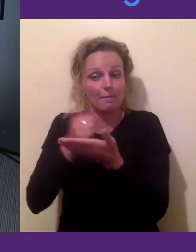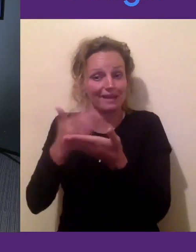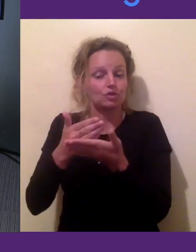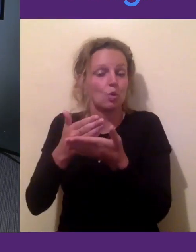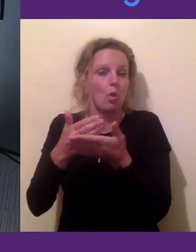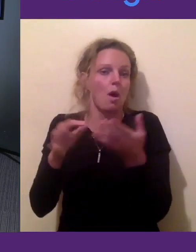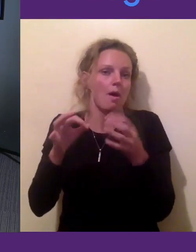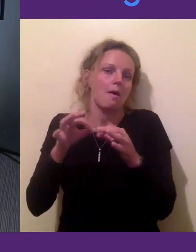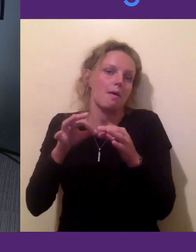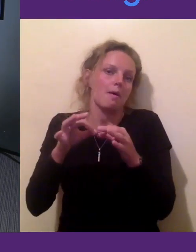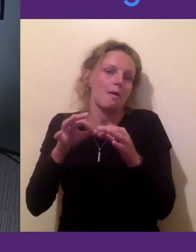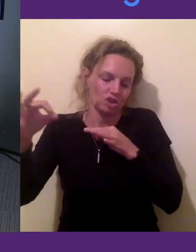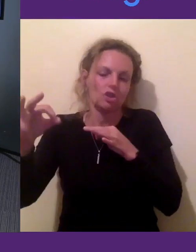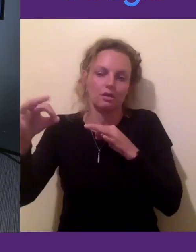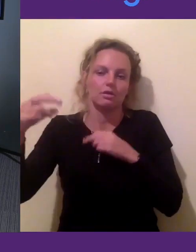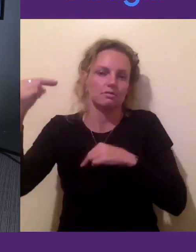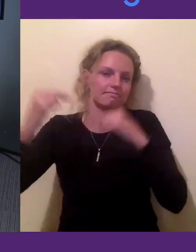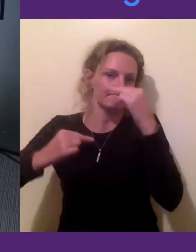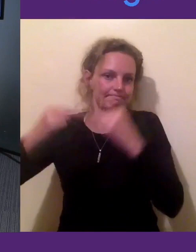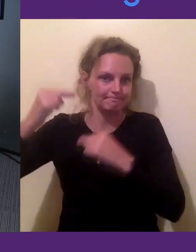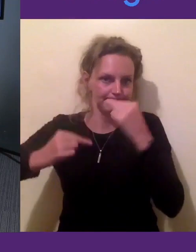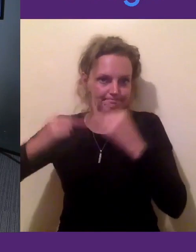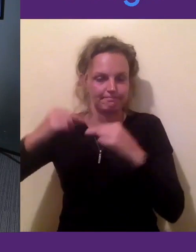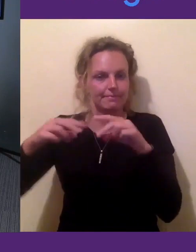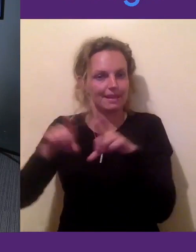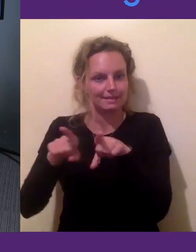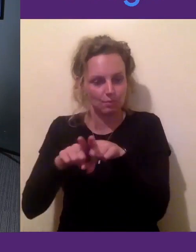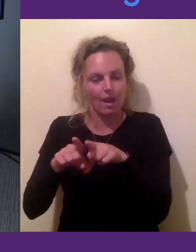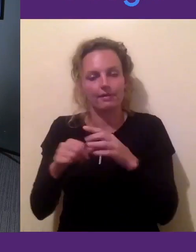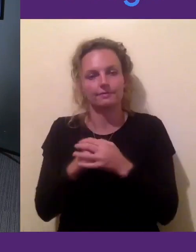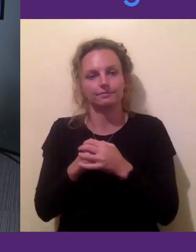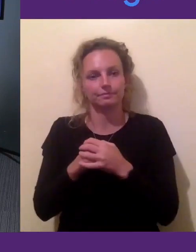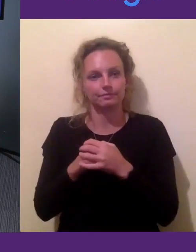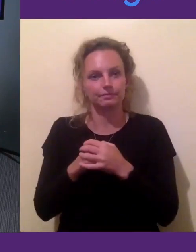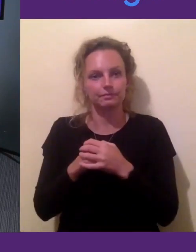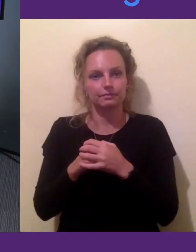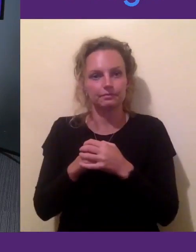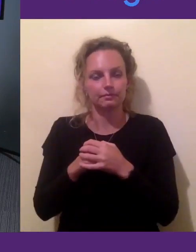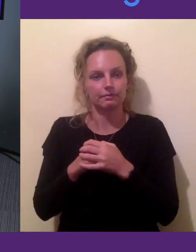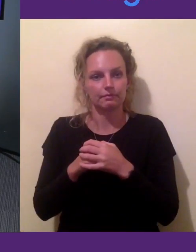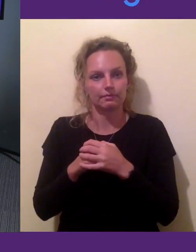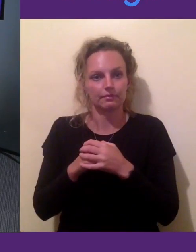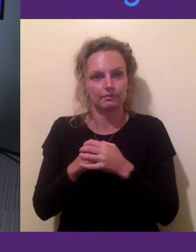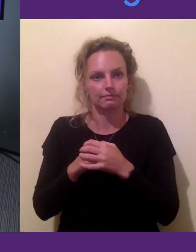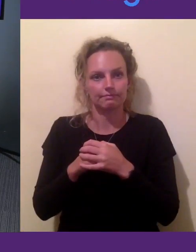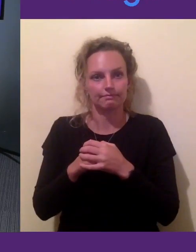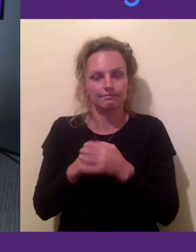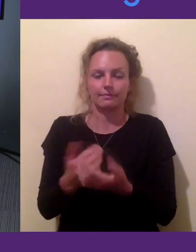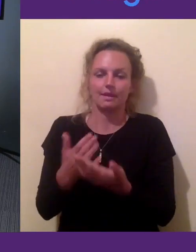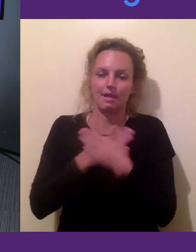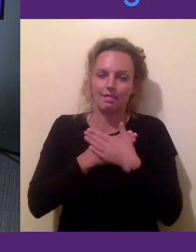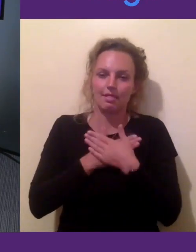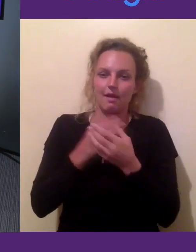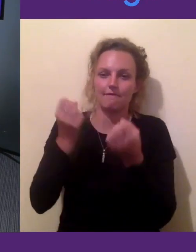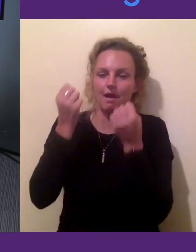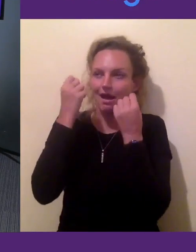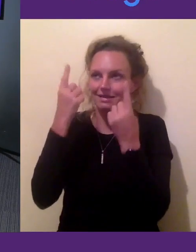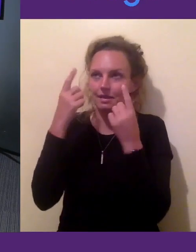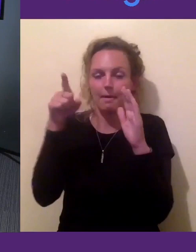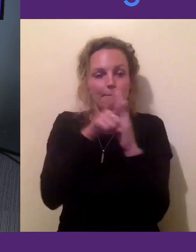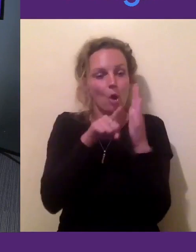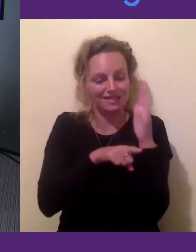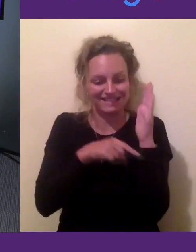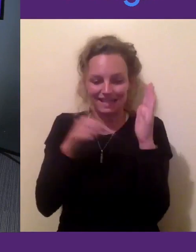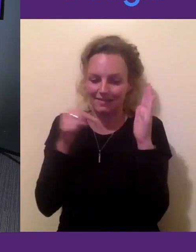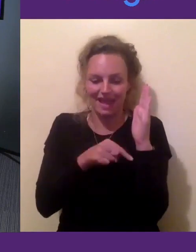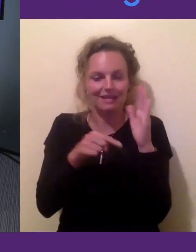difficult. Yeah, and I love that idea of policy as a baseline. It's a very